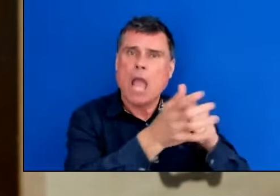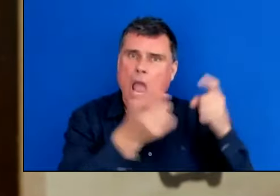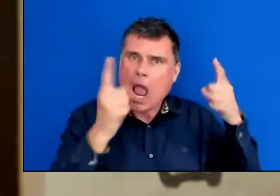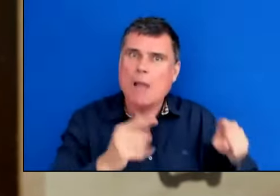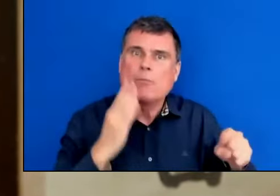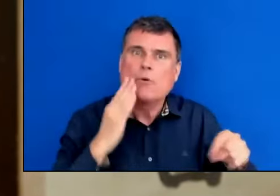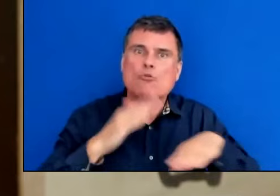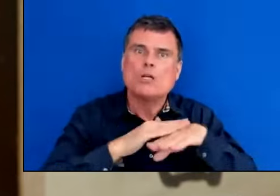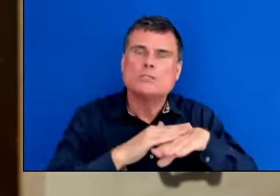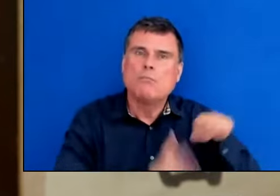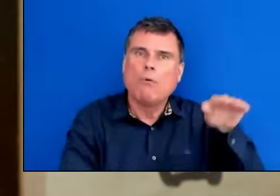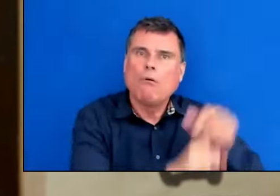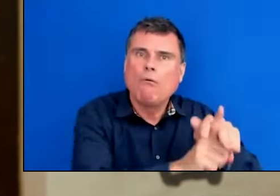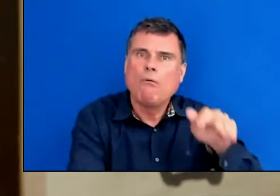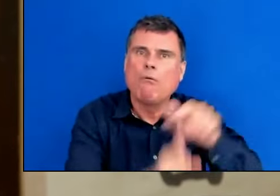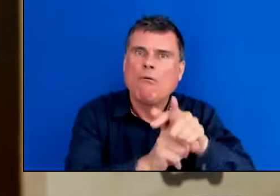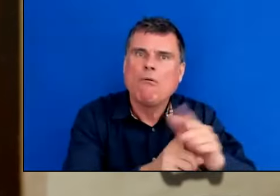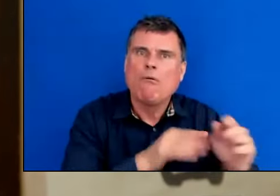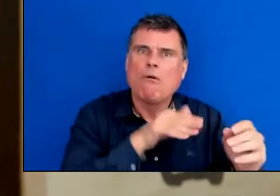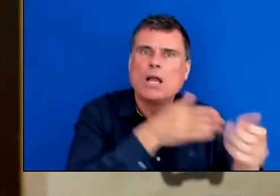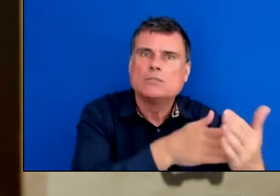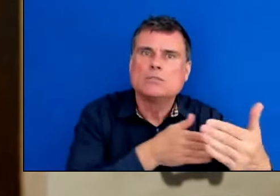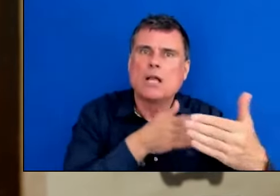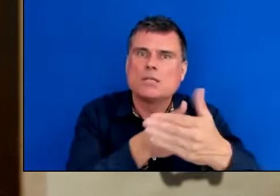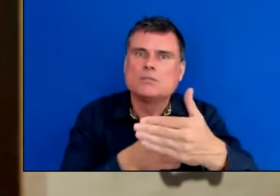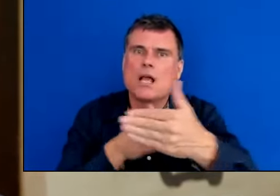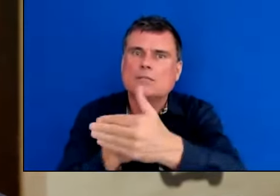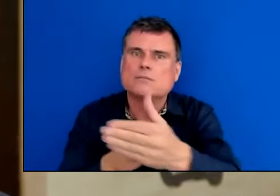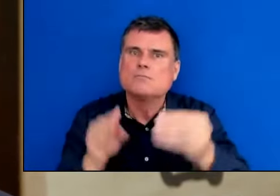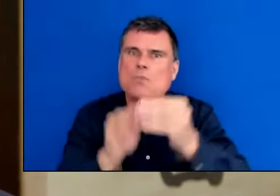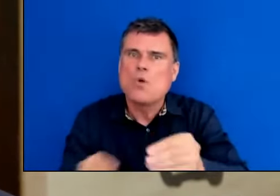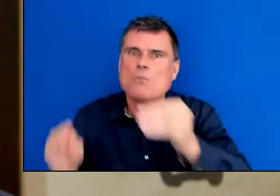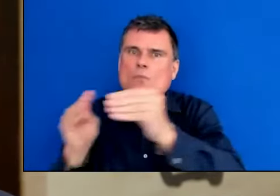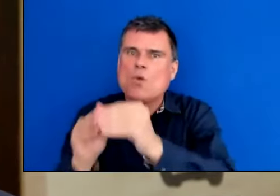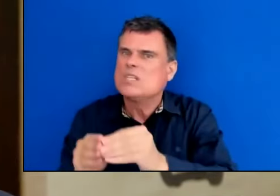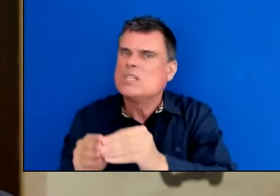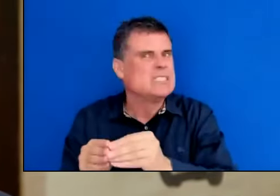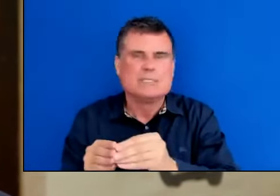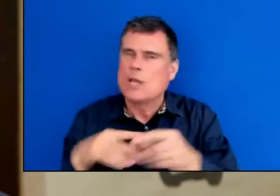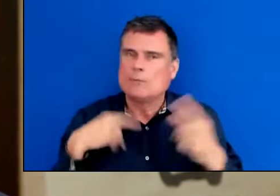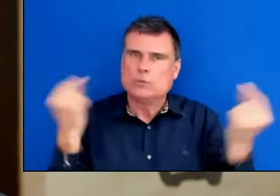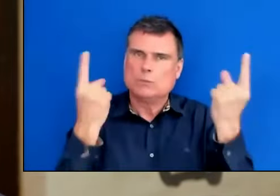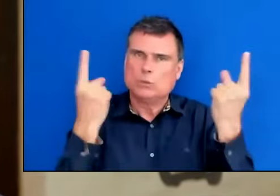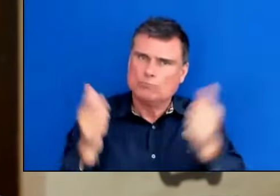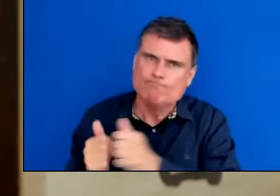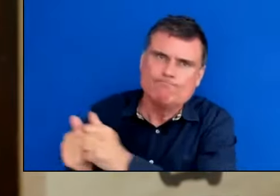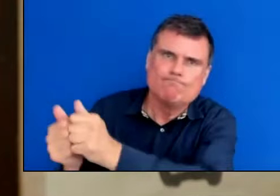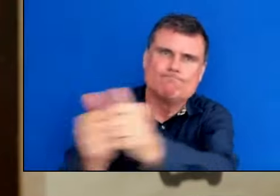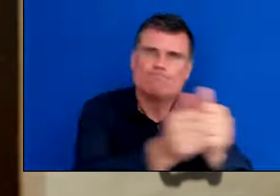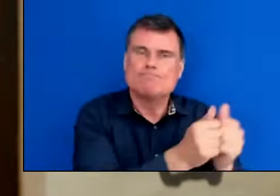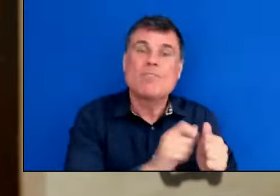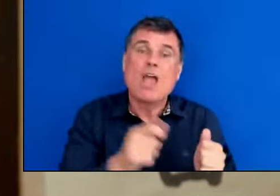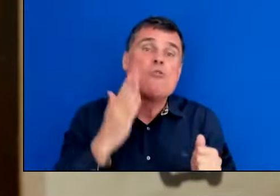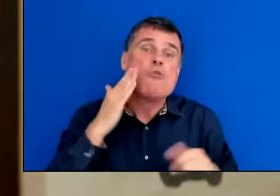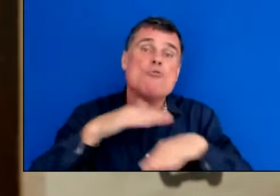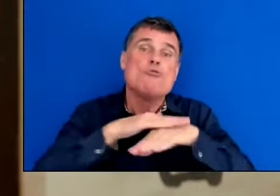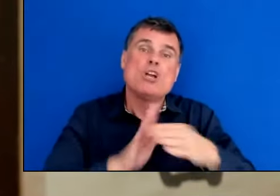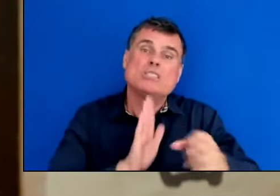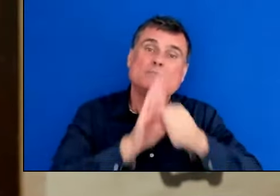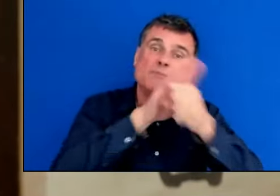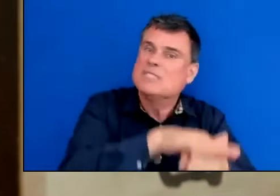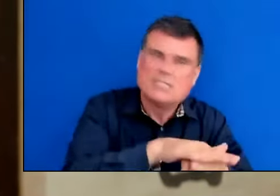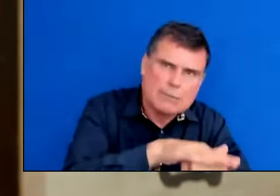the COVID pandemic remind us how important the work we all have to do together. Anti-racism means when we